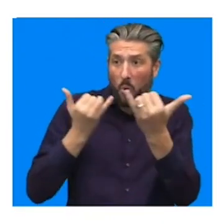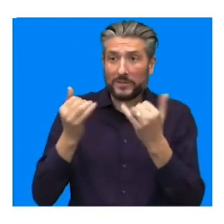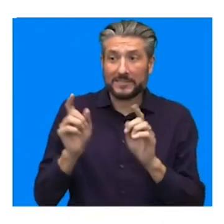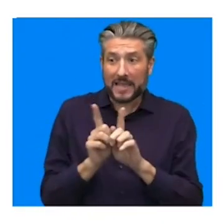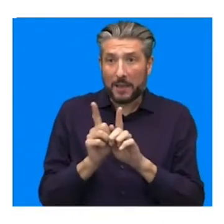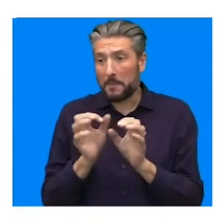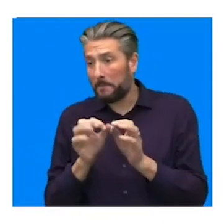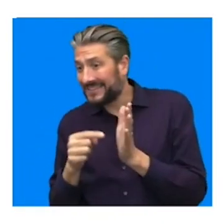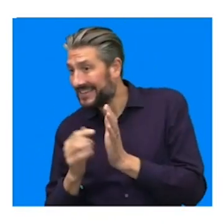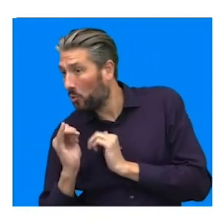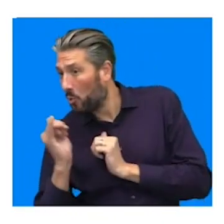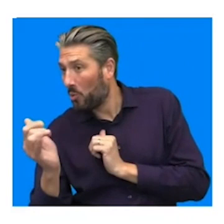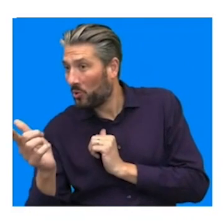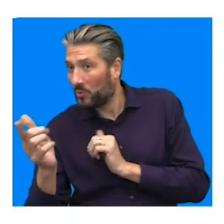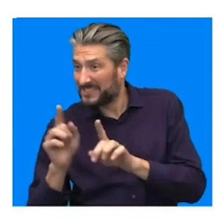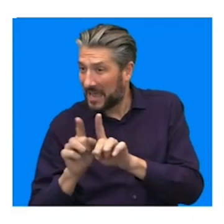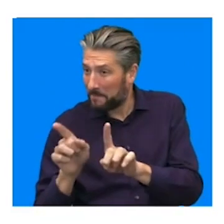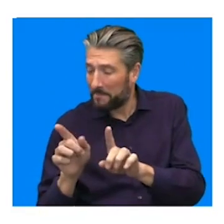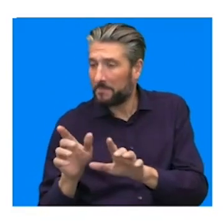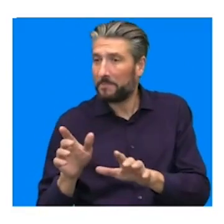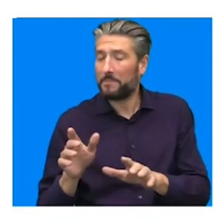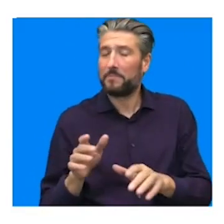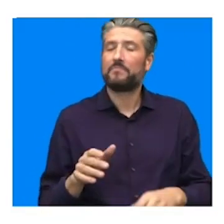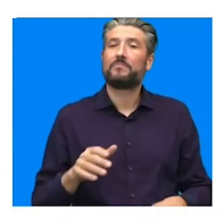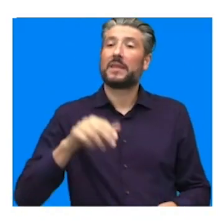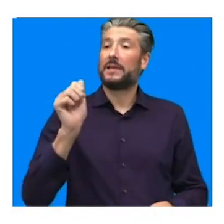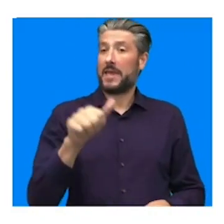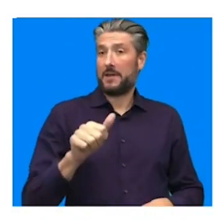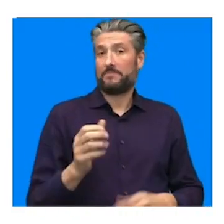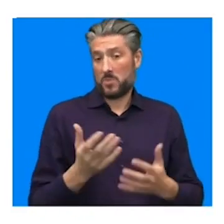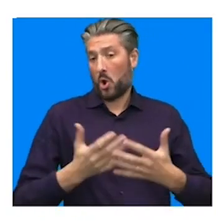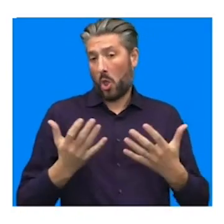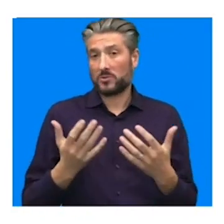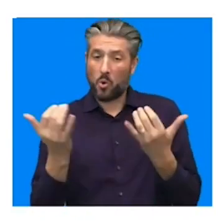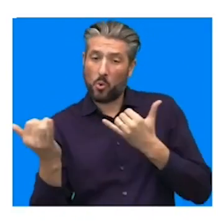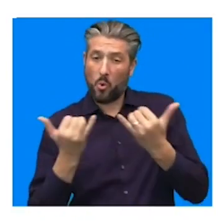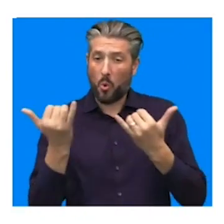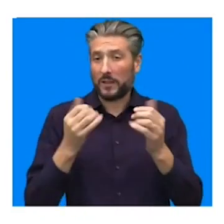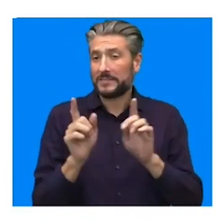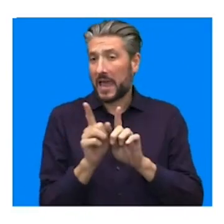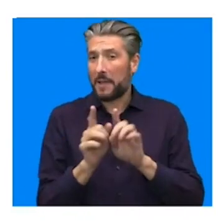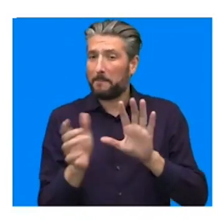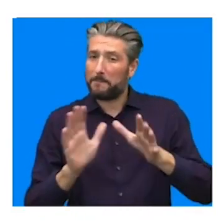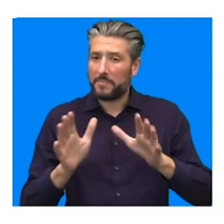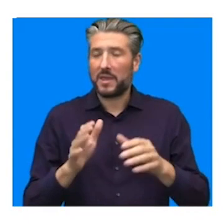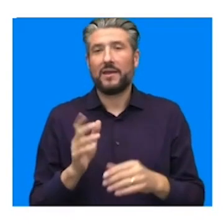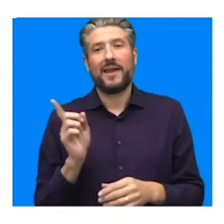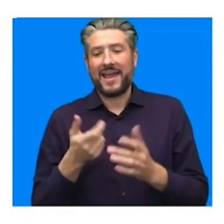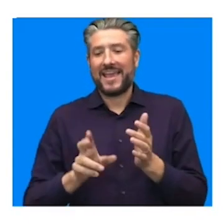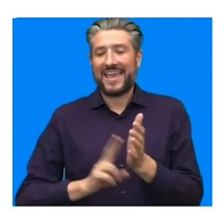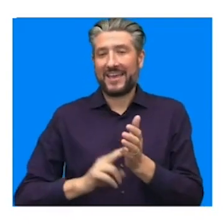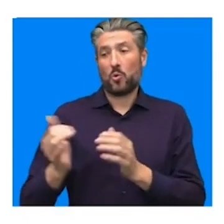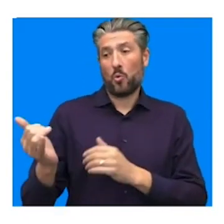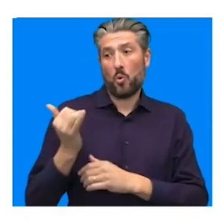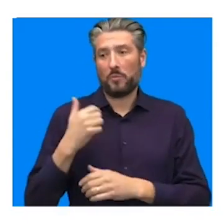It is, Mark. Yeah, and when Ian rang me and said, "I've got this problem," we routinely